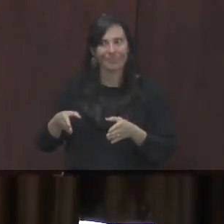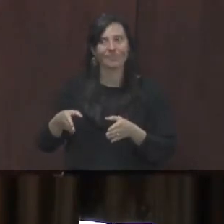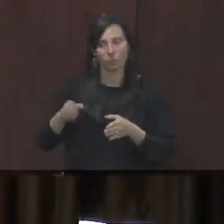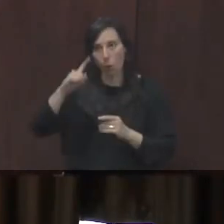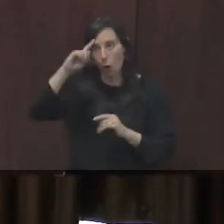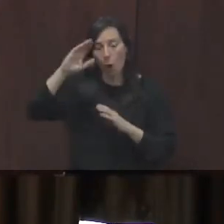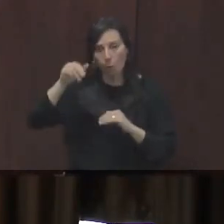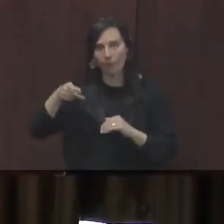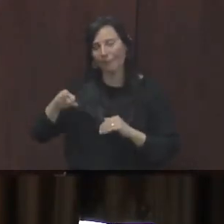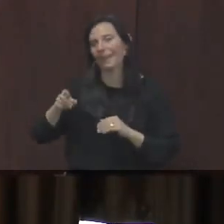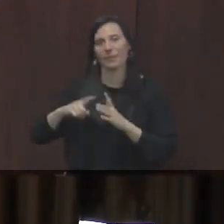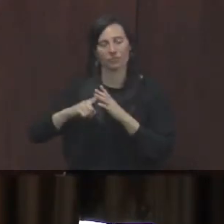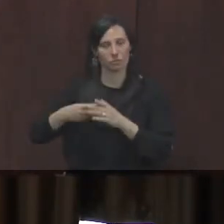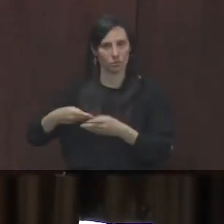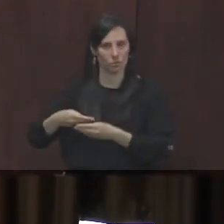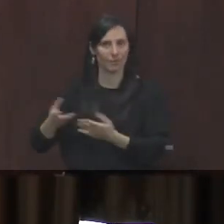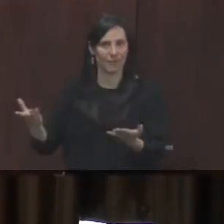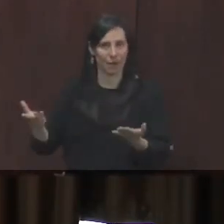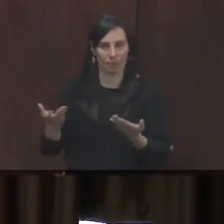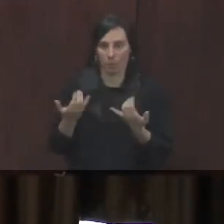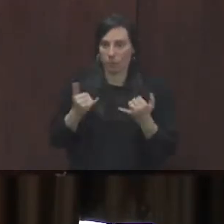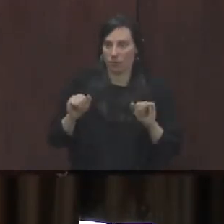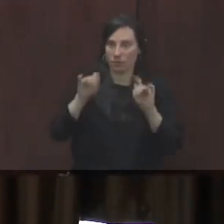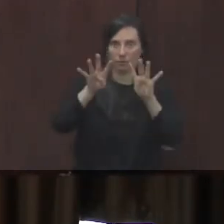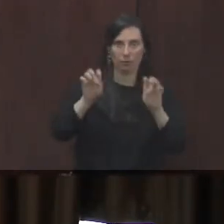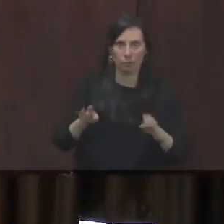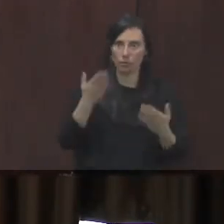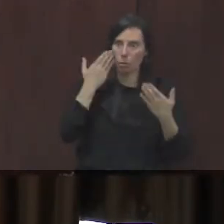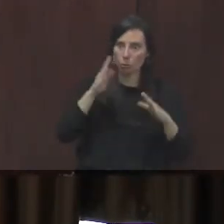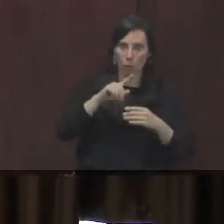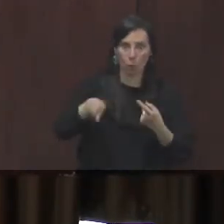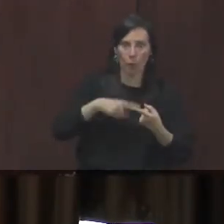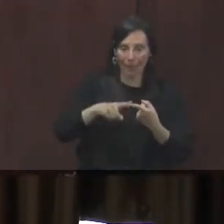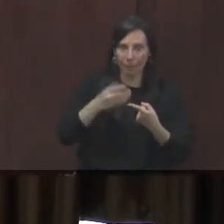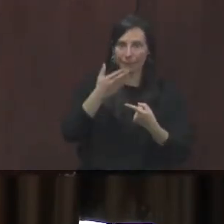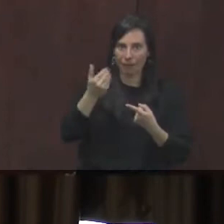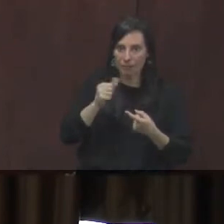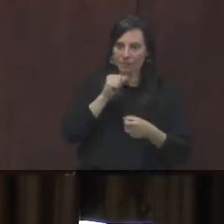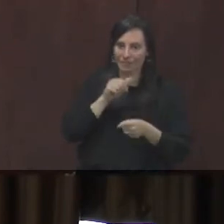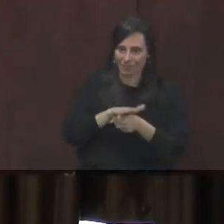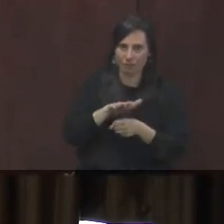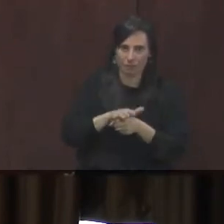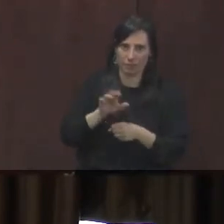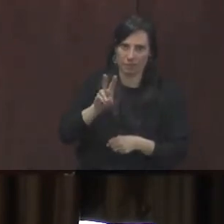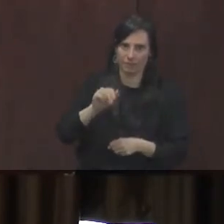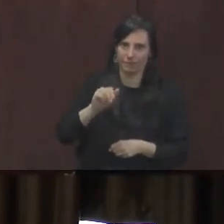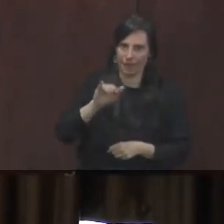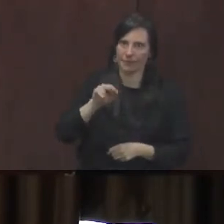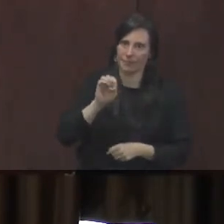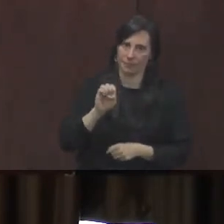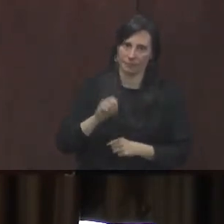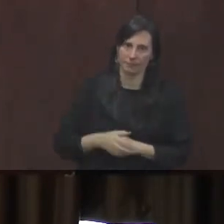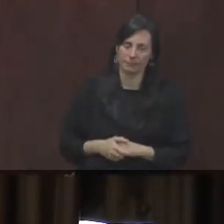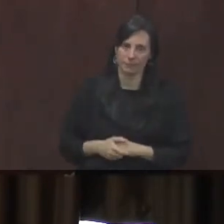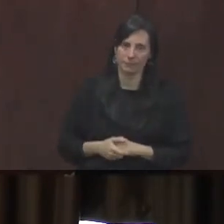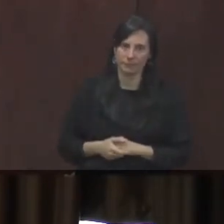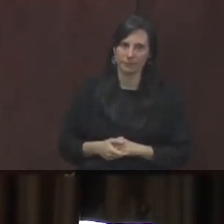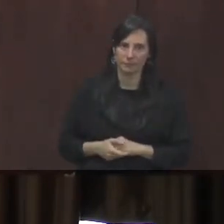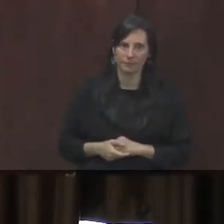vaccine. But it's still to be determined when that will happen because of vaccine supply. Okay. All right, thank you. Thank you,